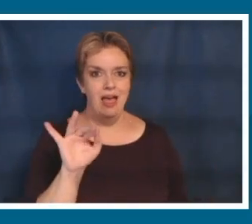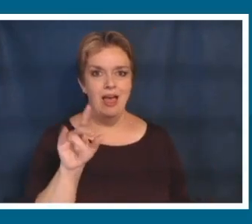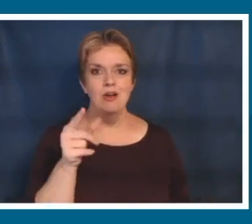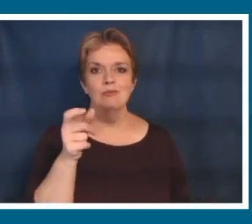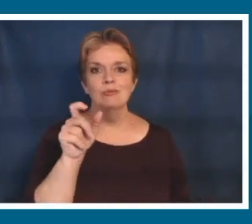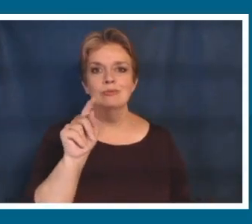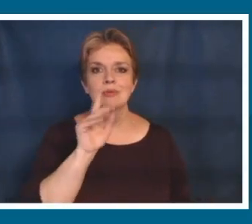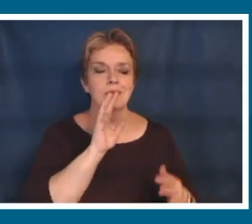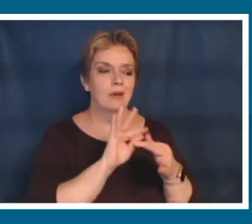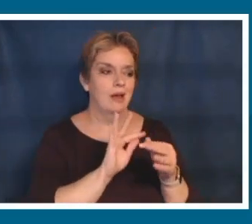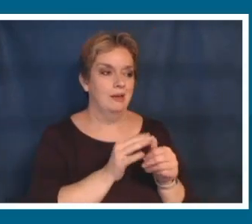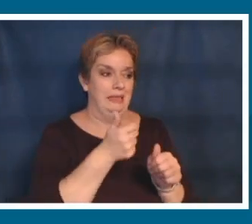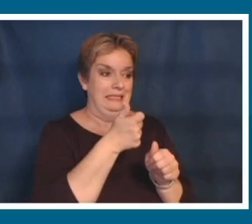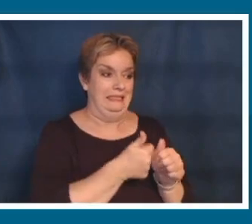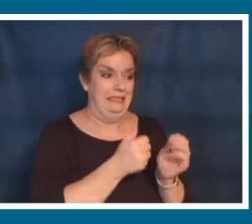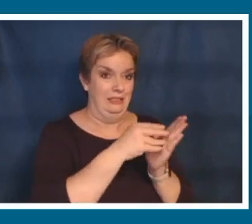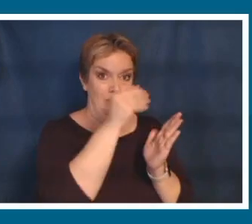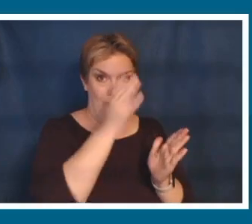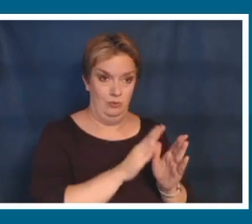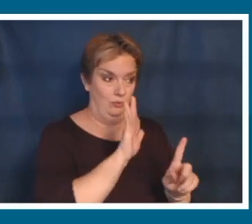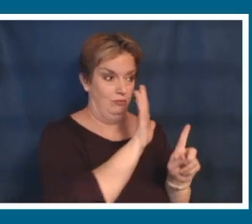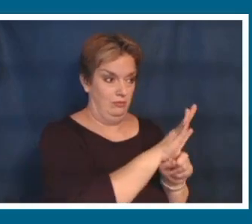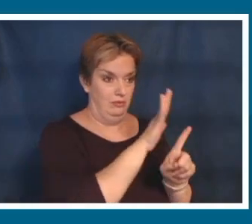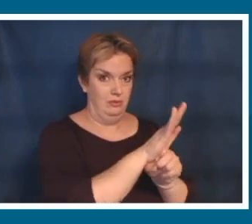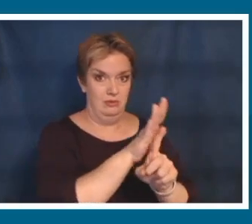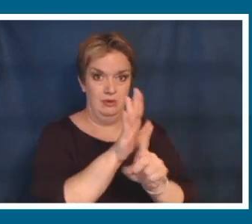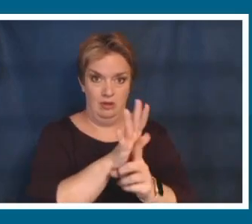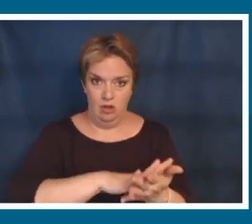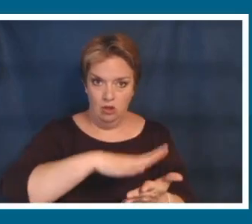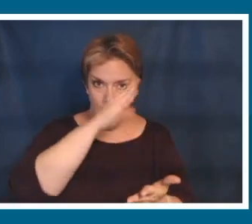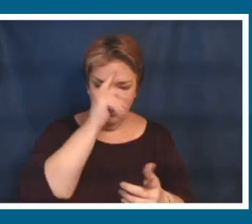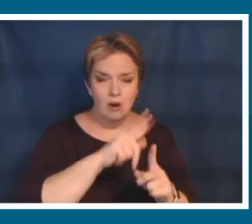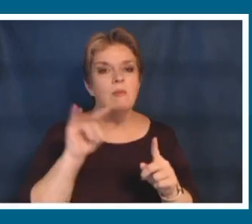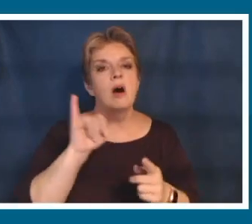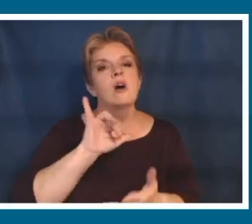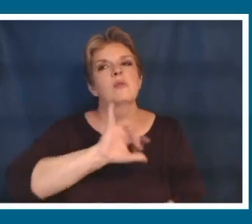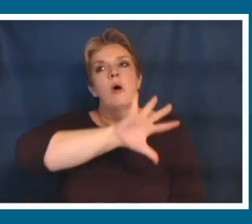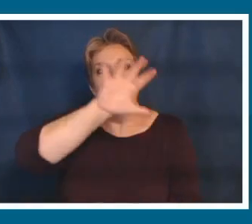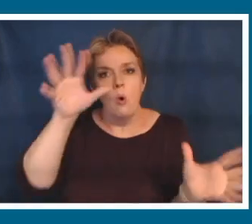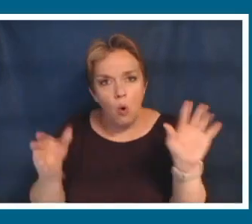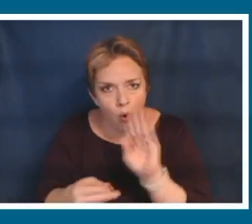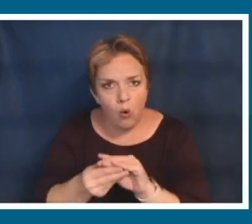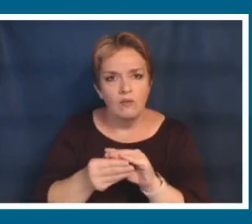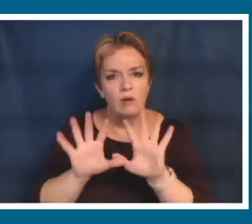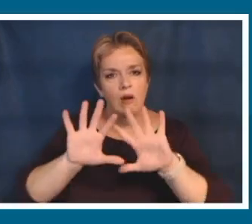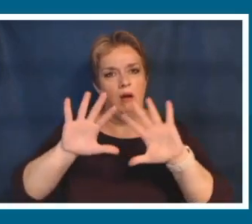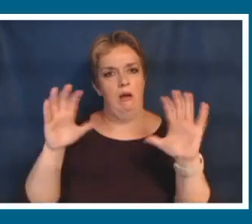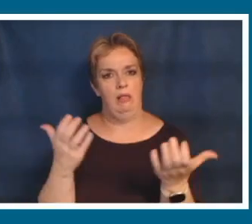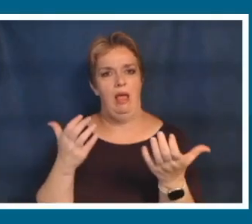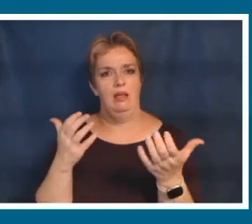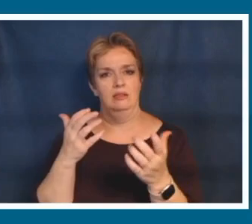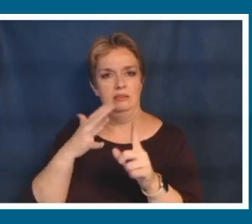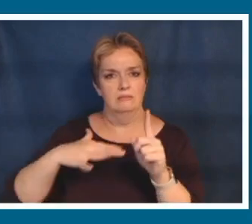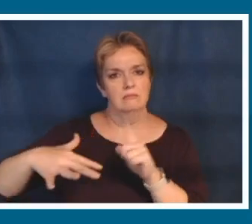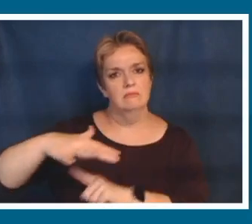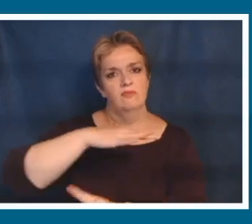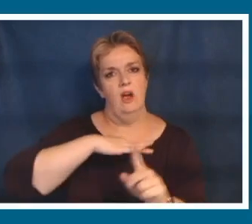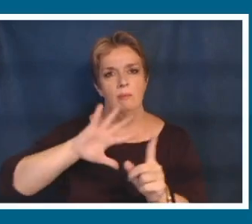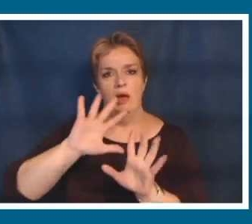learn, but the environment that a teacher is working to create of a class, and the class culture, the